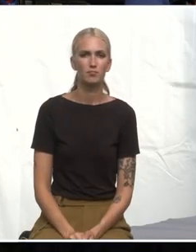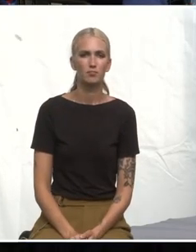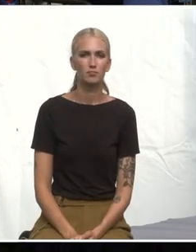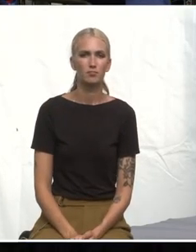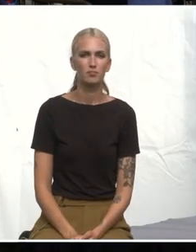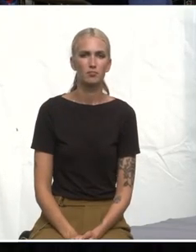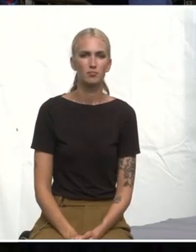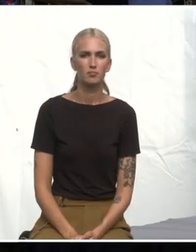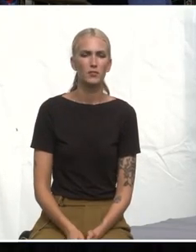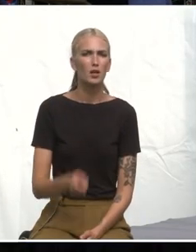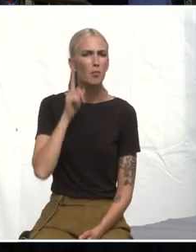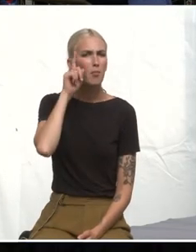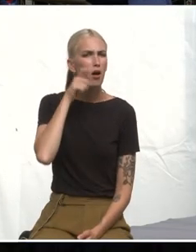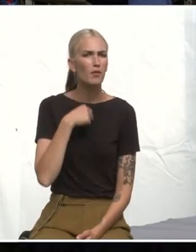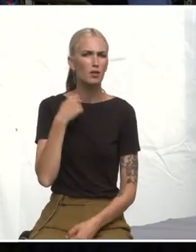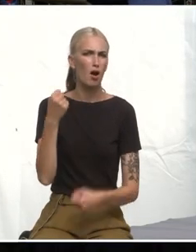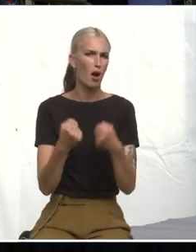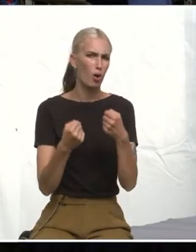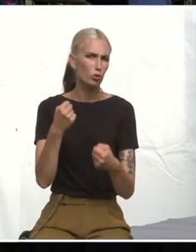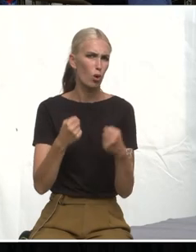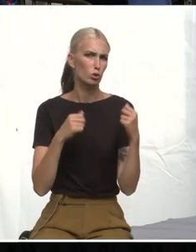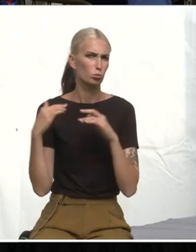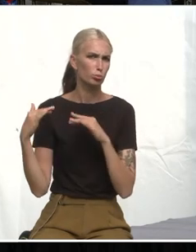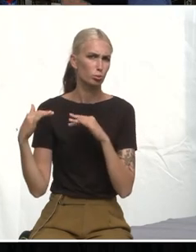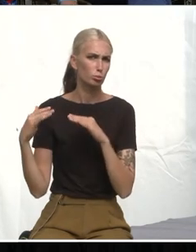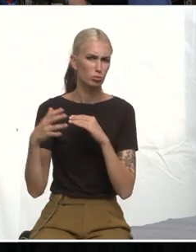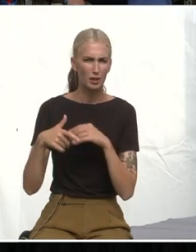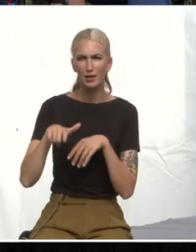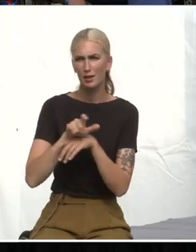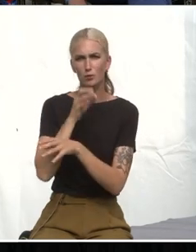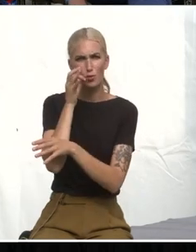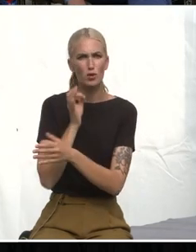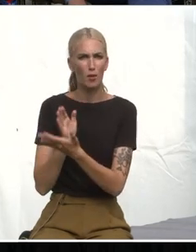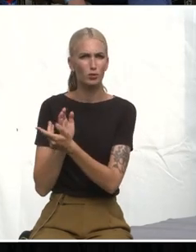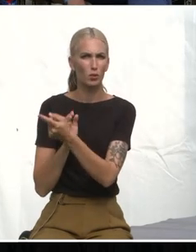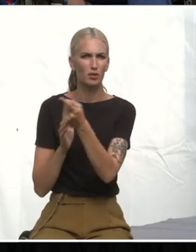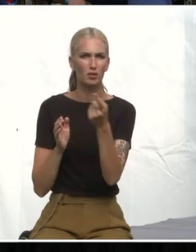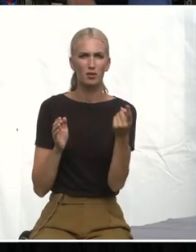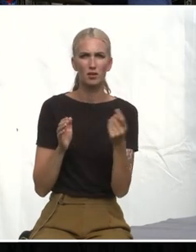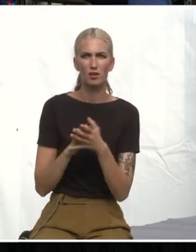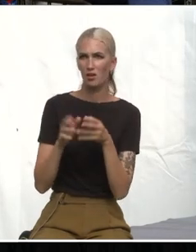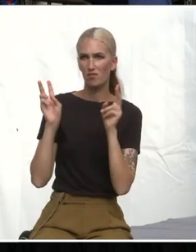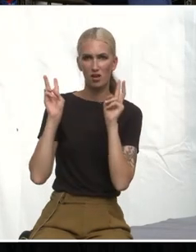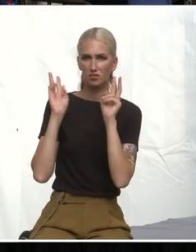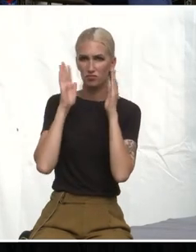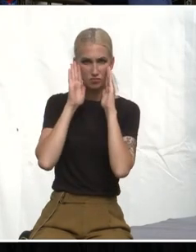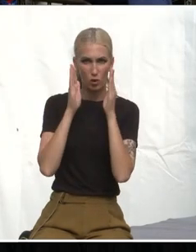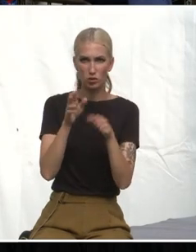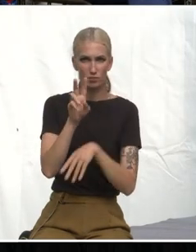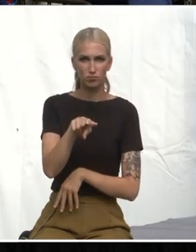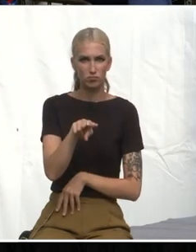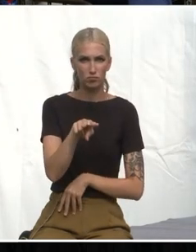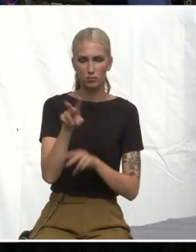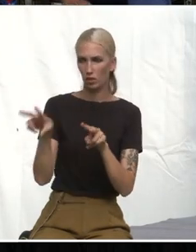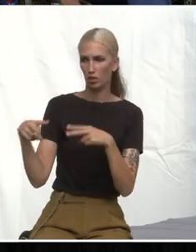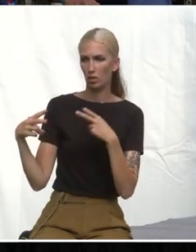I think talking in a car, most of us have experienced that, looking forward and on the road, not looking